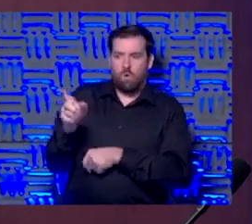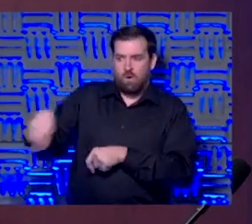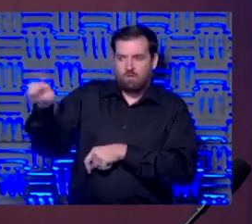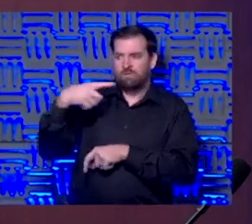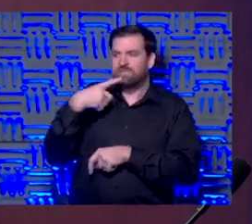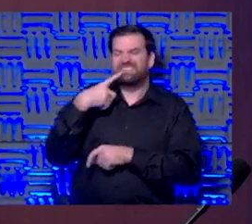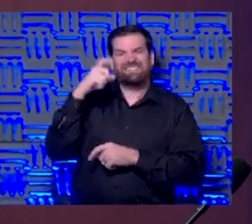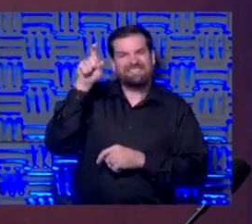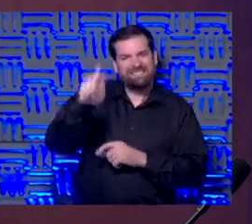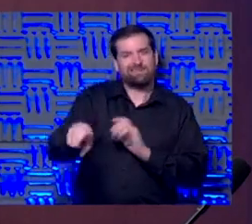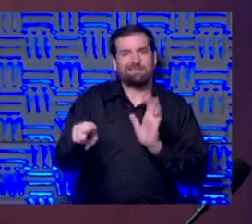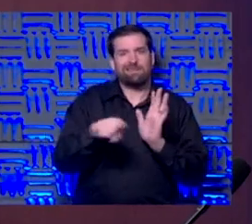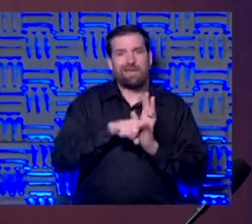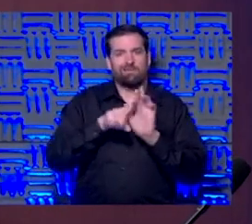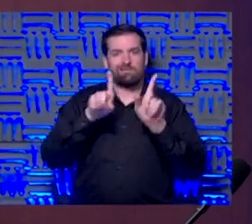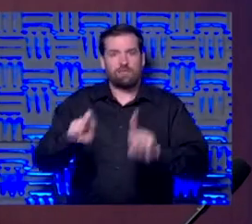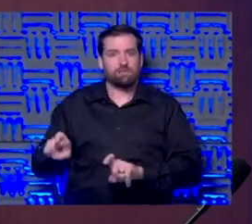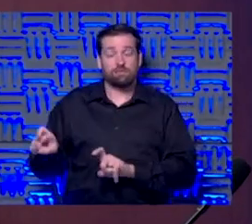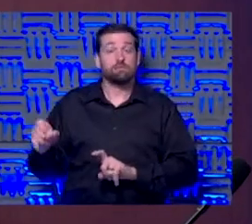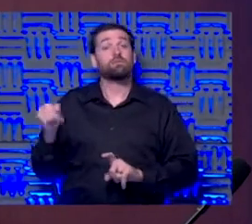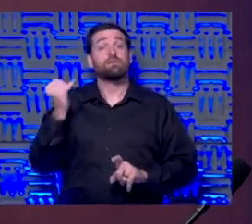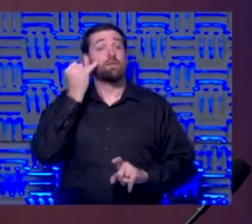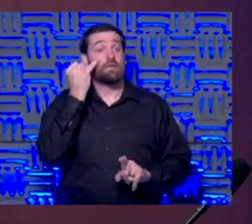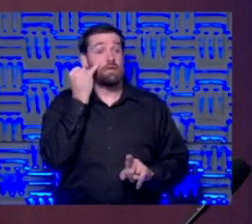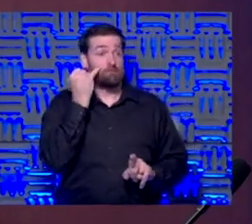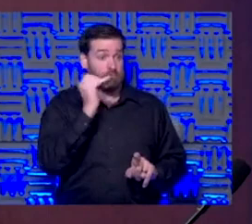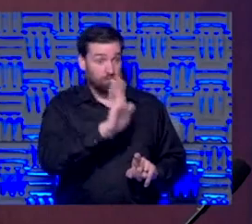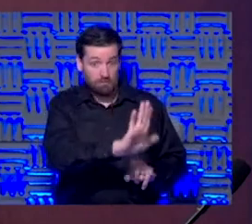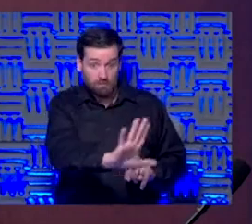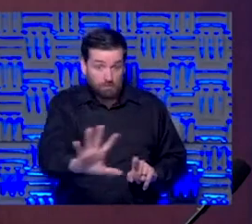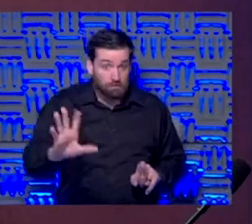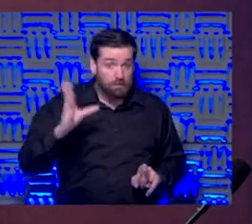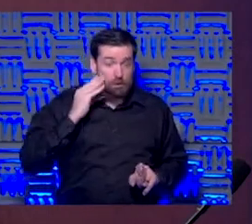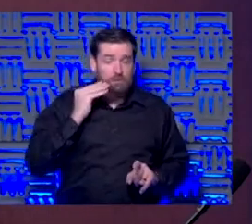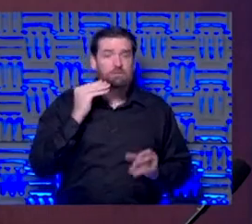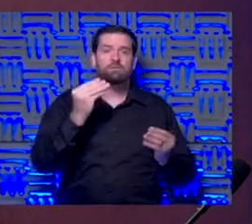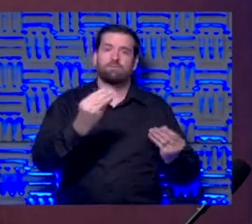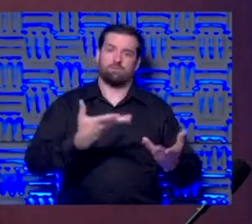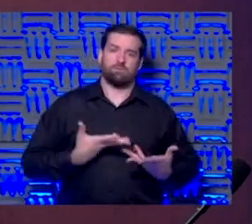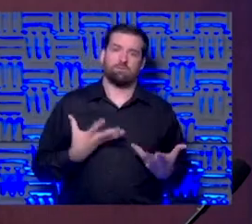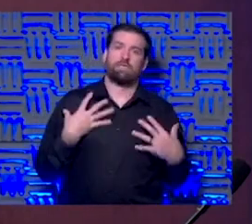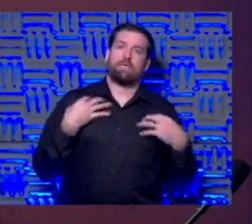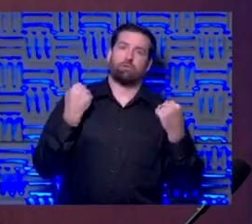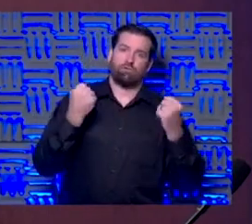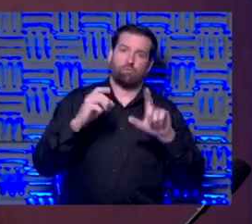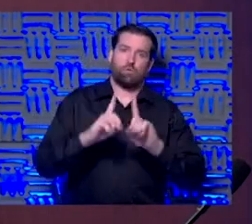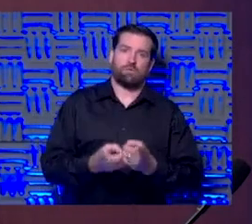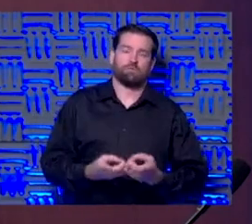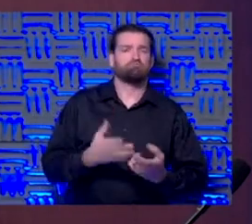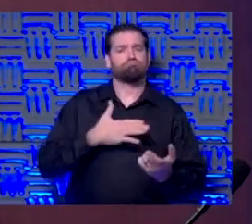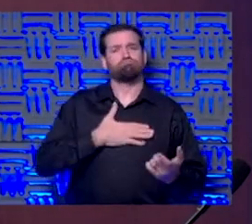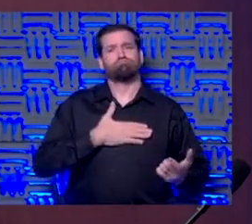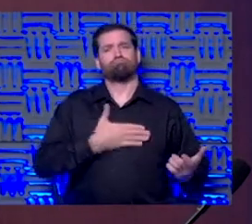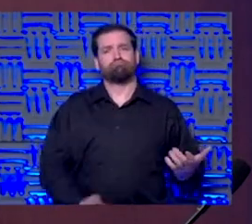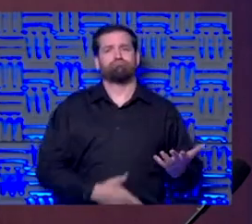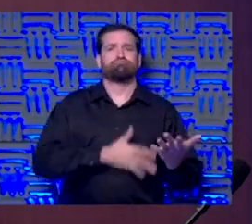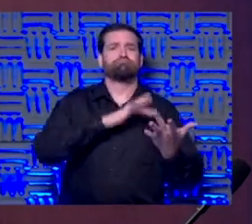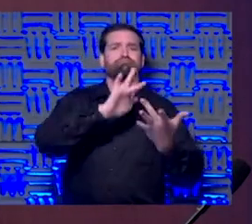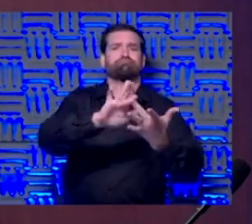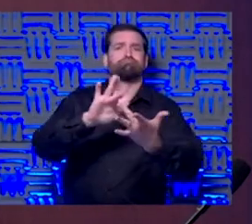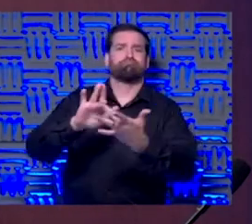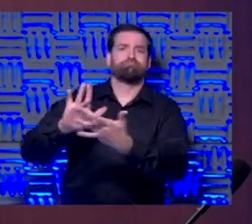need a negative test to go back. If you all ever experience that, we want to know about it at the health department. We're happy to reach out